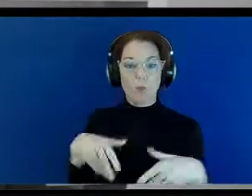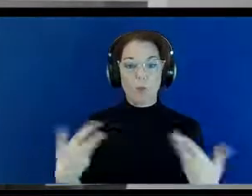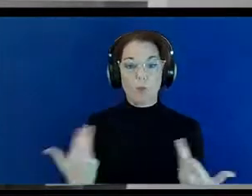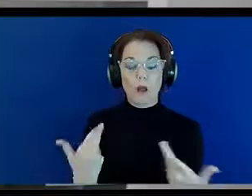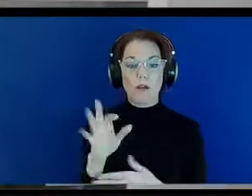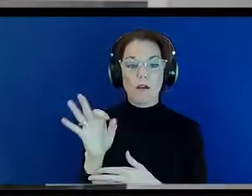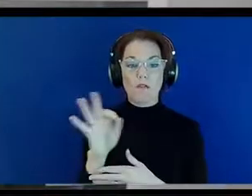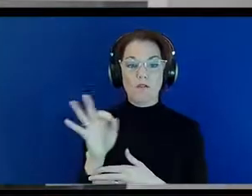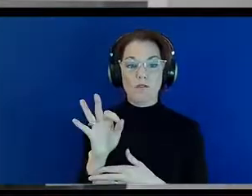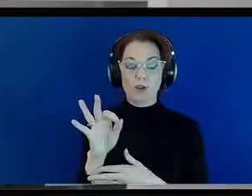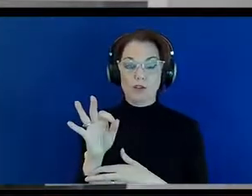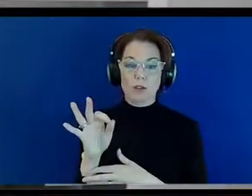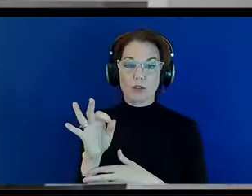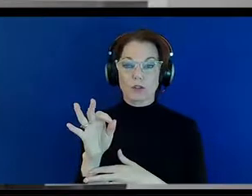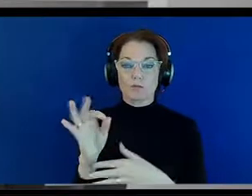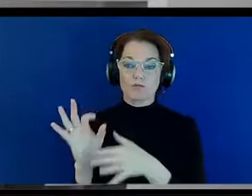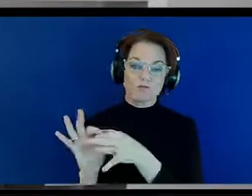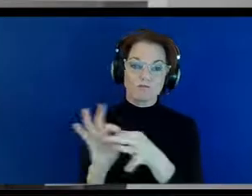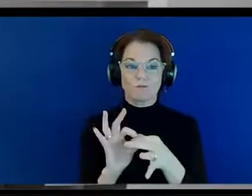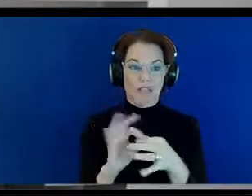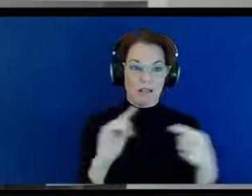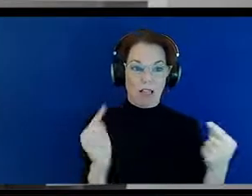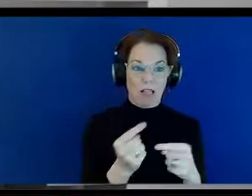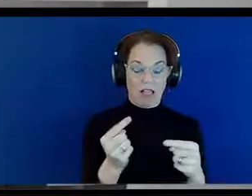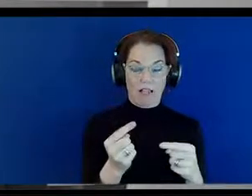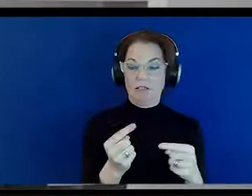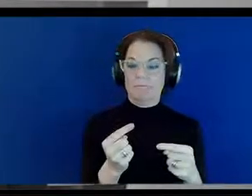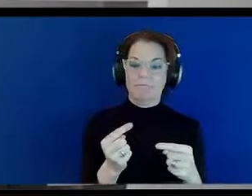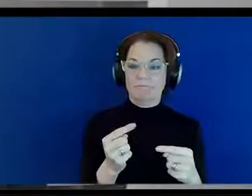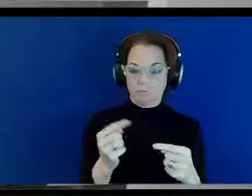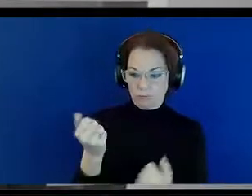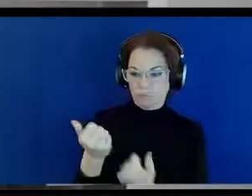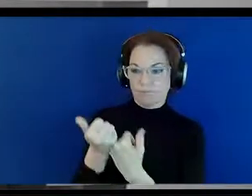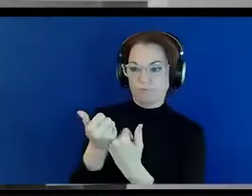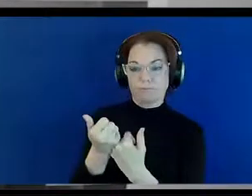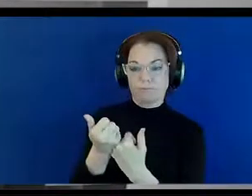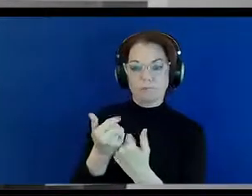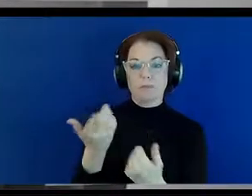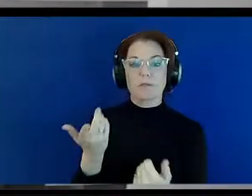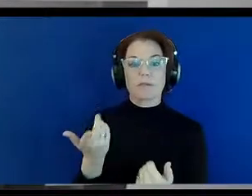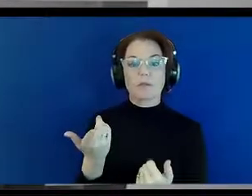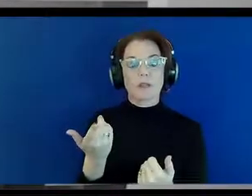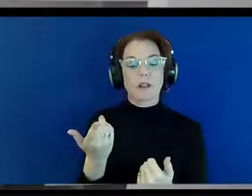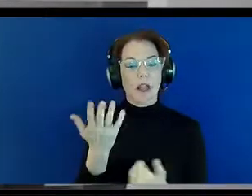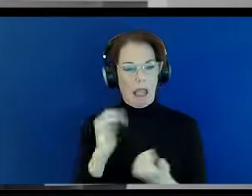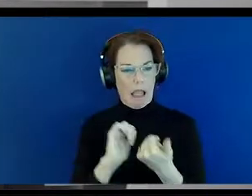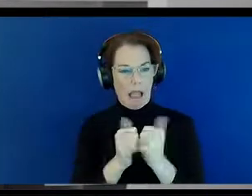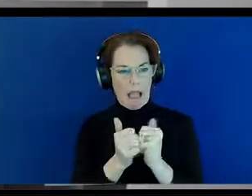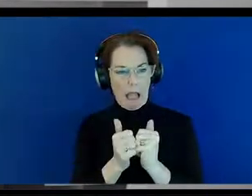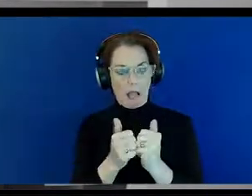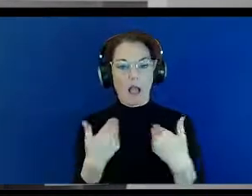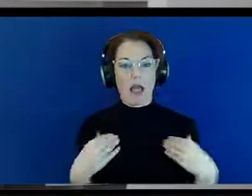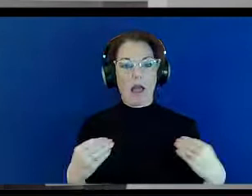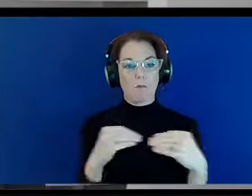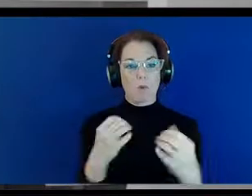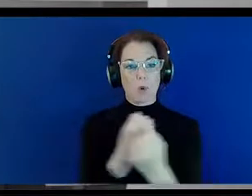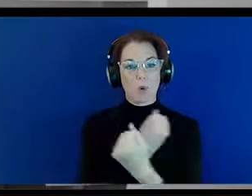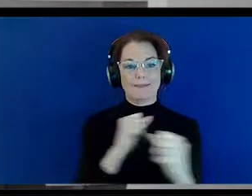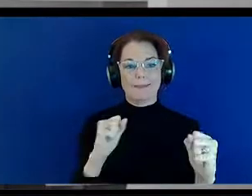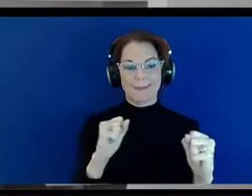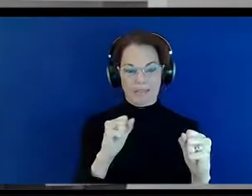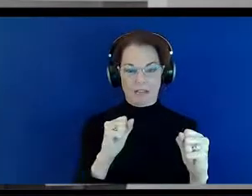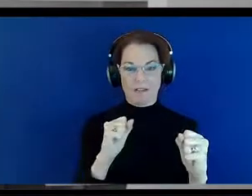furniture-related tip-over incidents and make homes safer by strengthening safety standards for clothing storage units. And